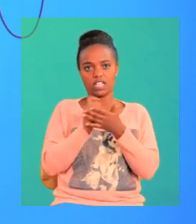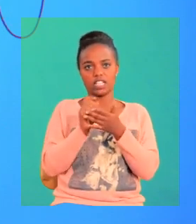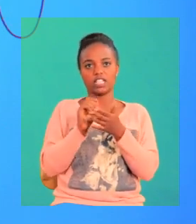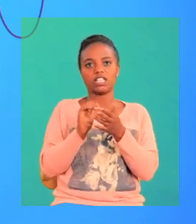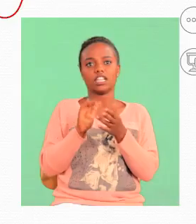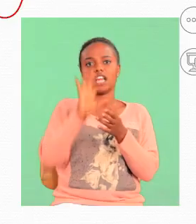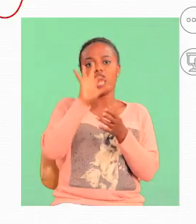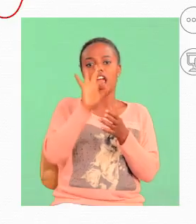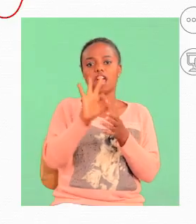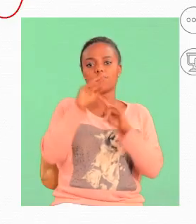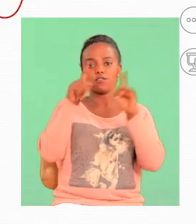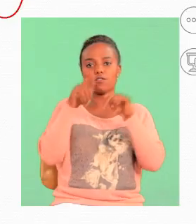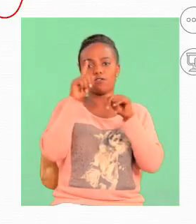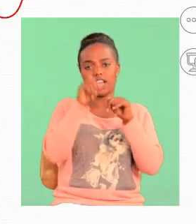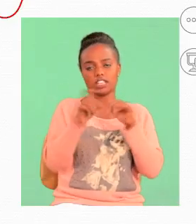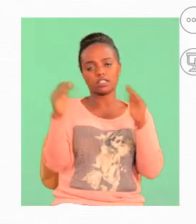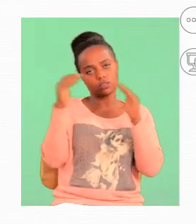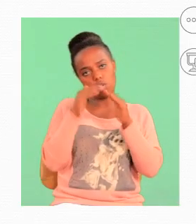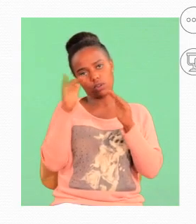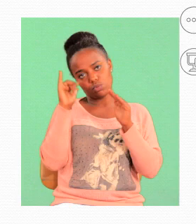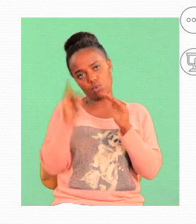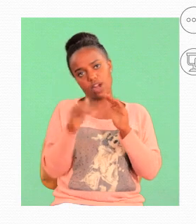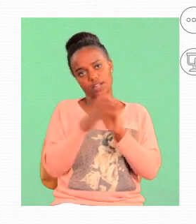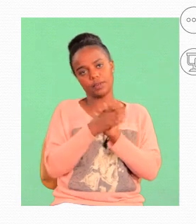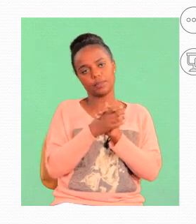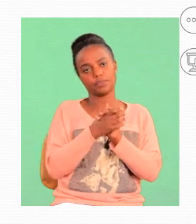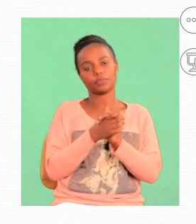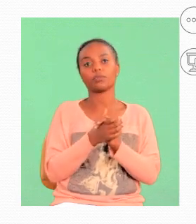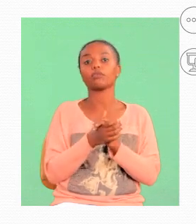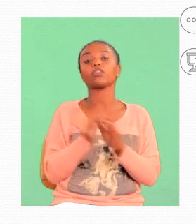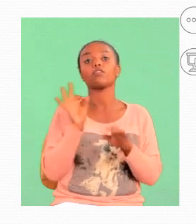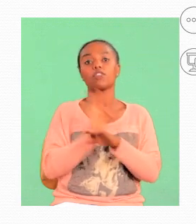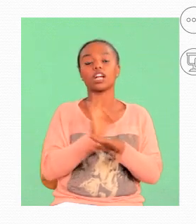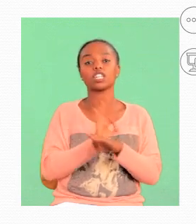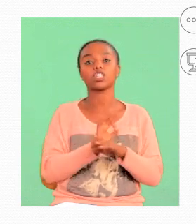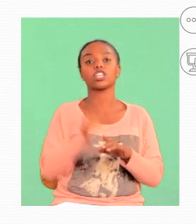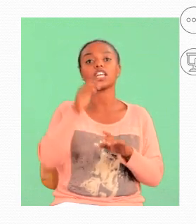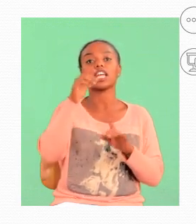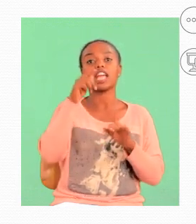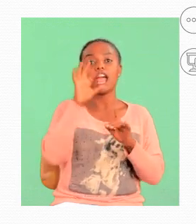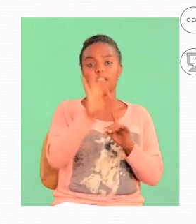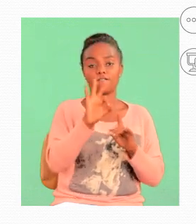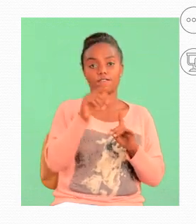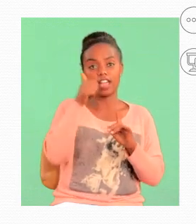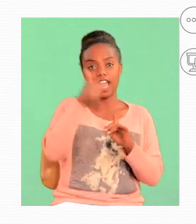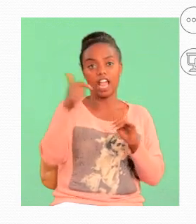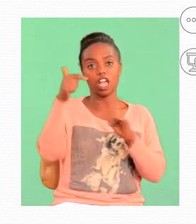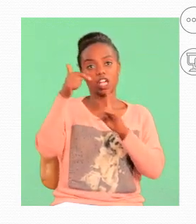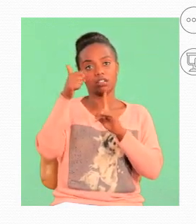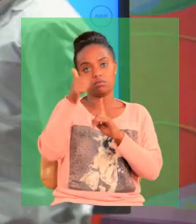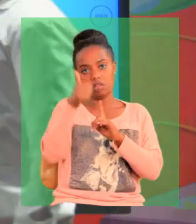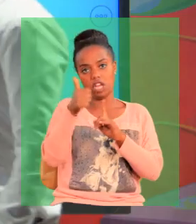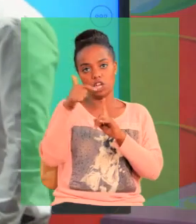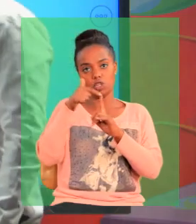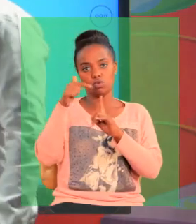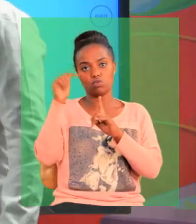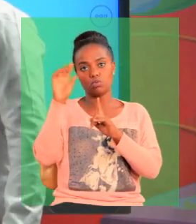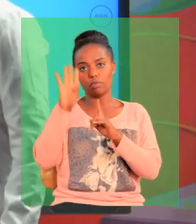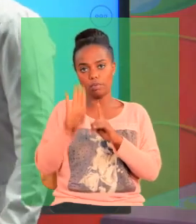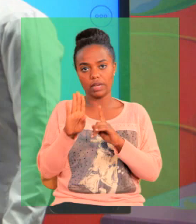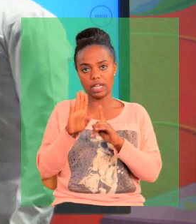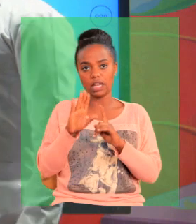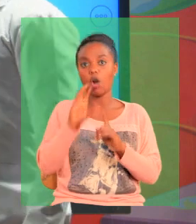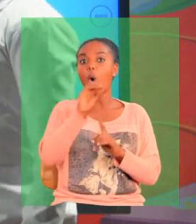this y. A function f from A to B is said to be